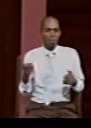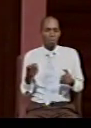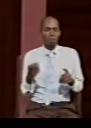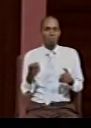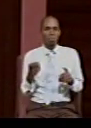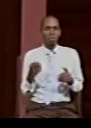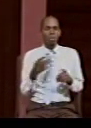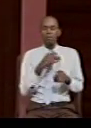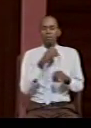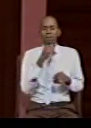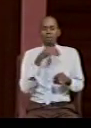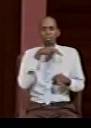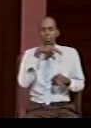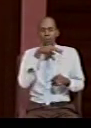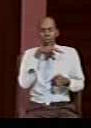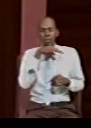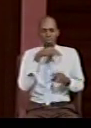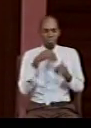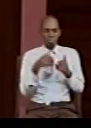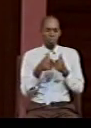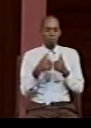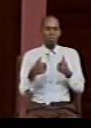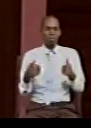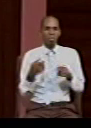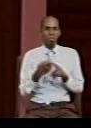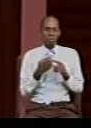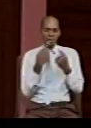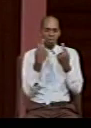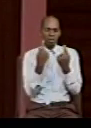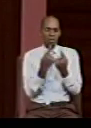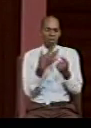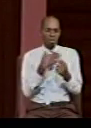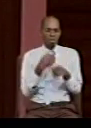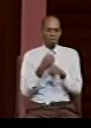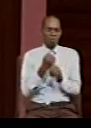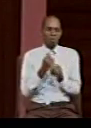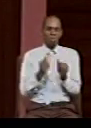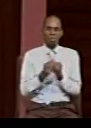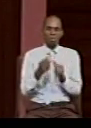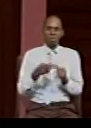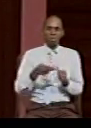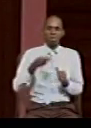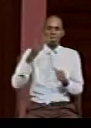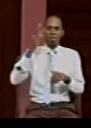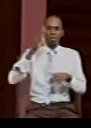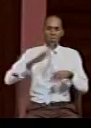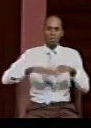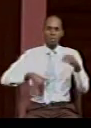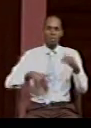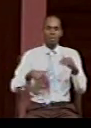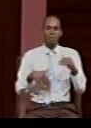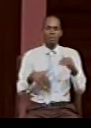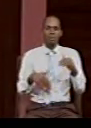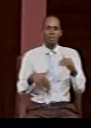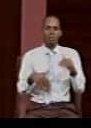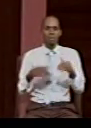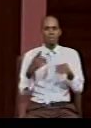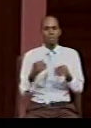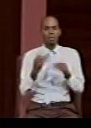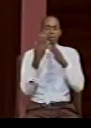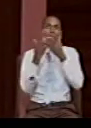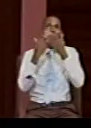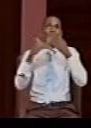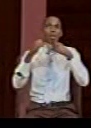undefiled, separate from sinners, and made higher than the